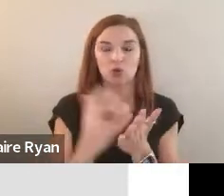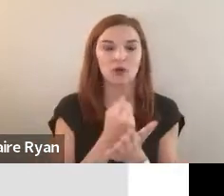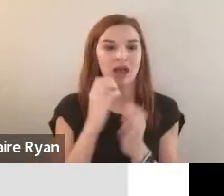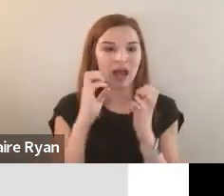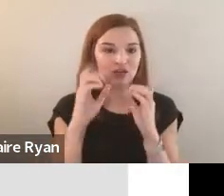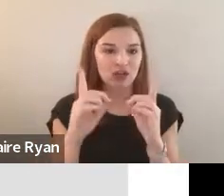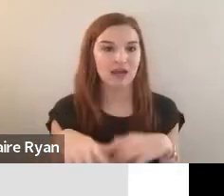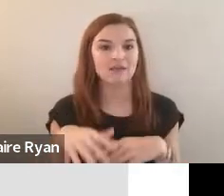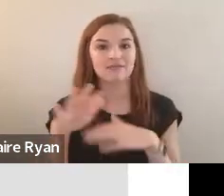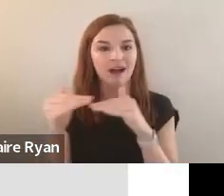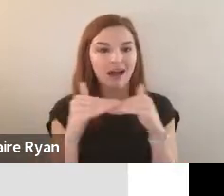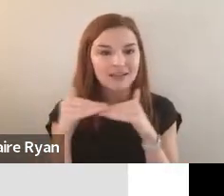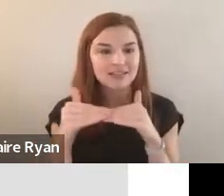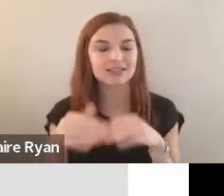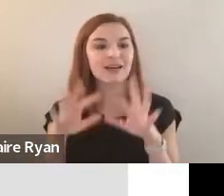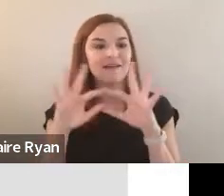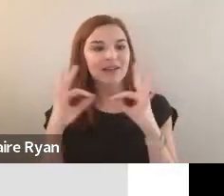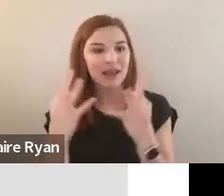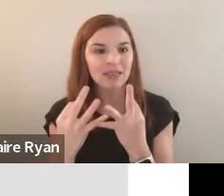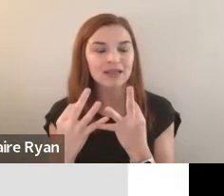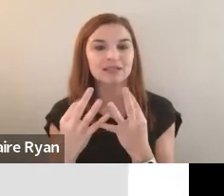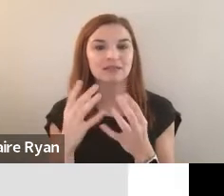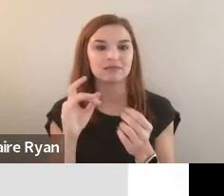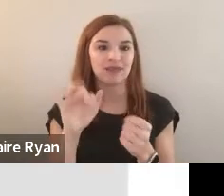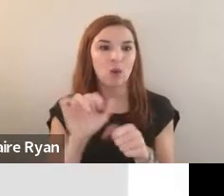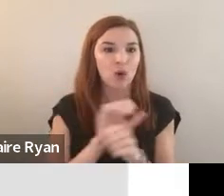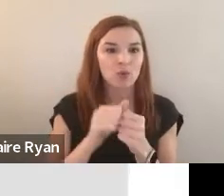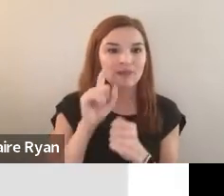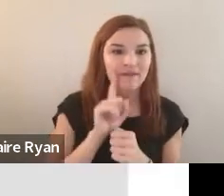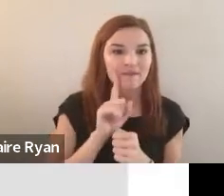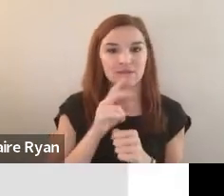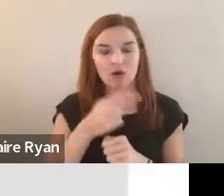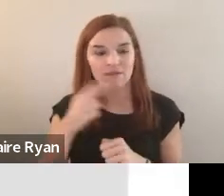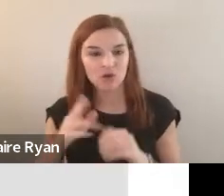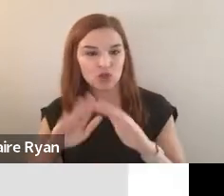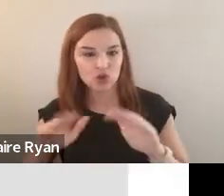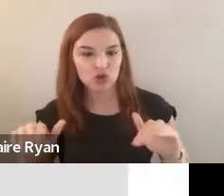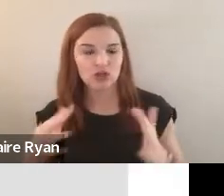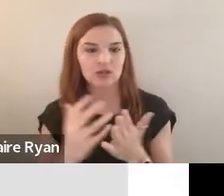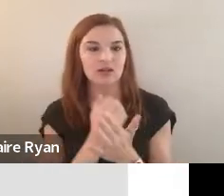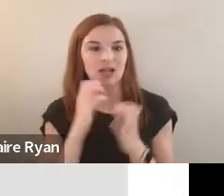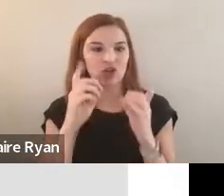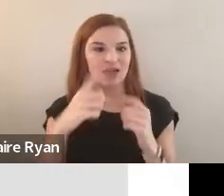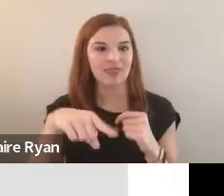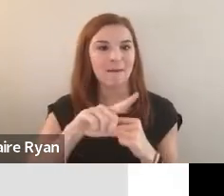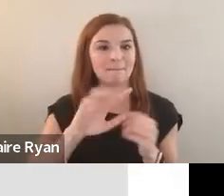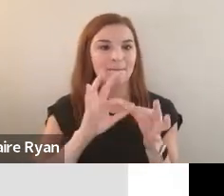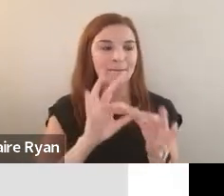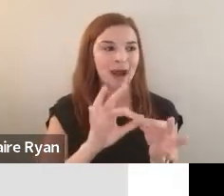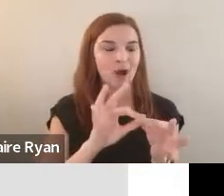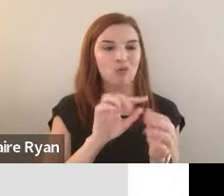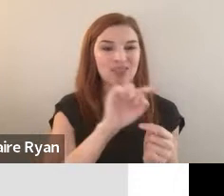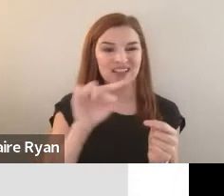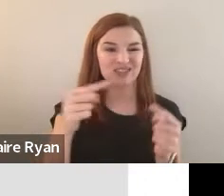in a huge position of power. They have an education, they work with their colleagues and their families, they work with deaf and hard of hearing